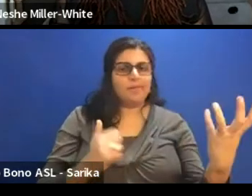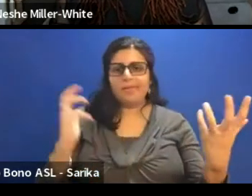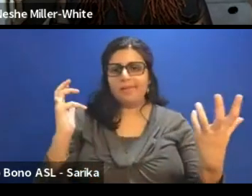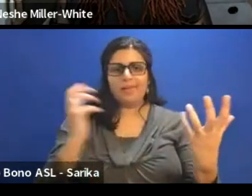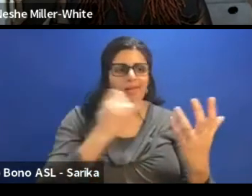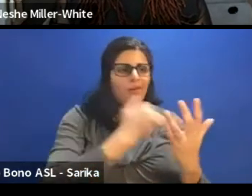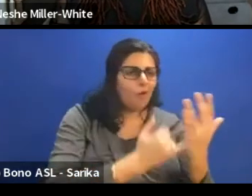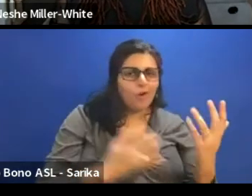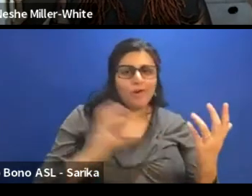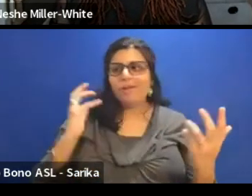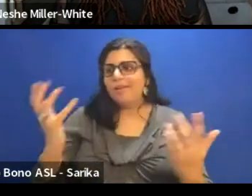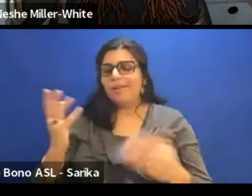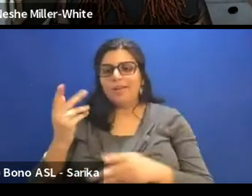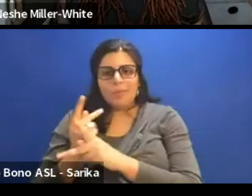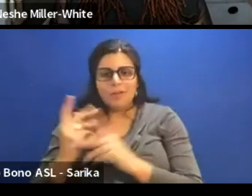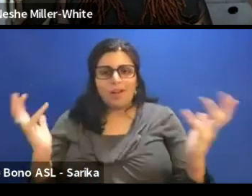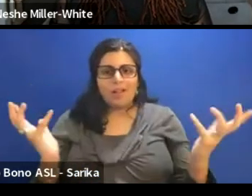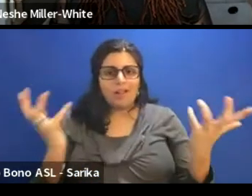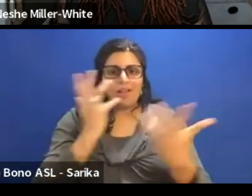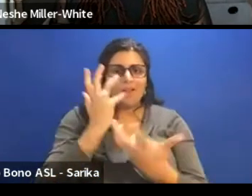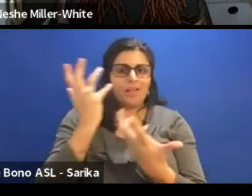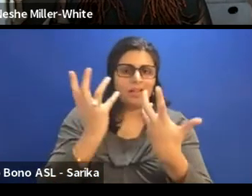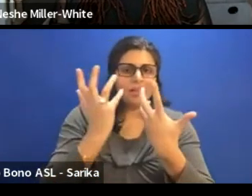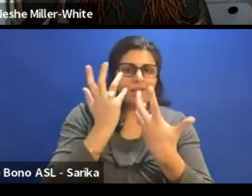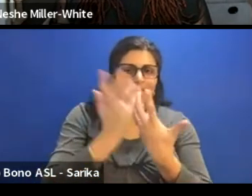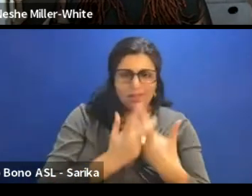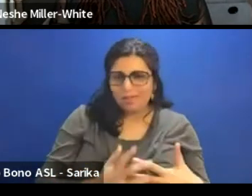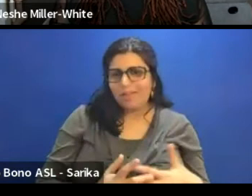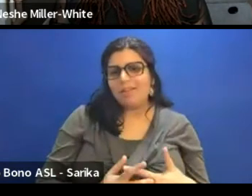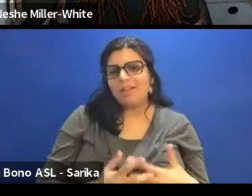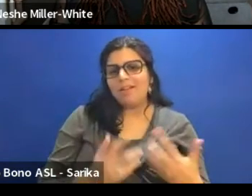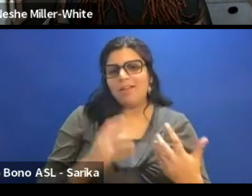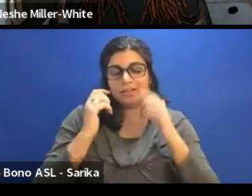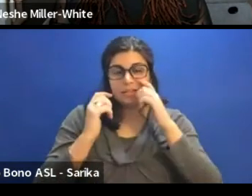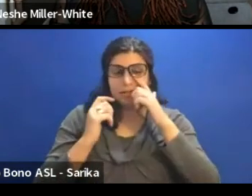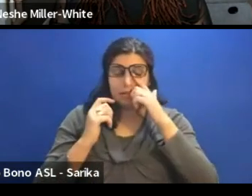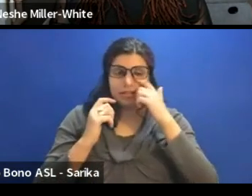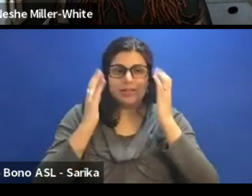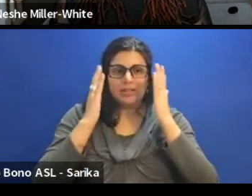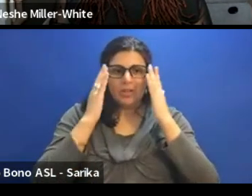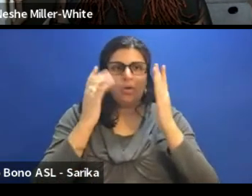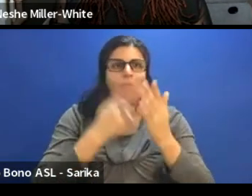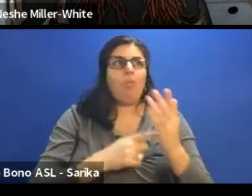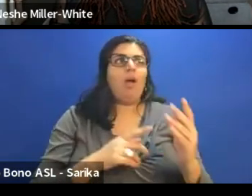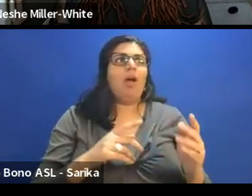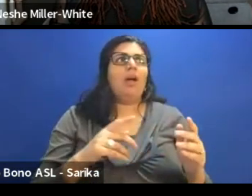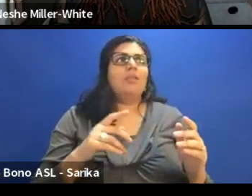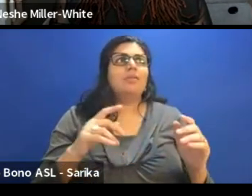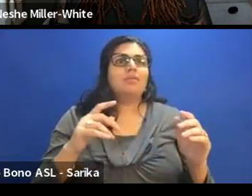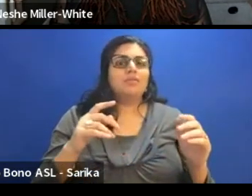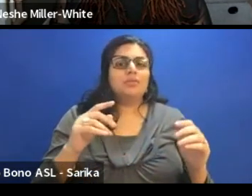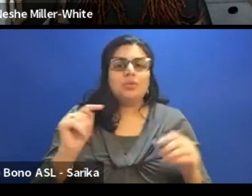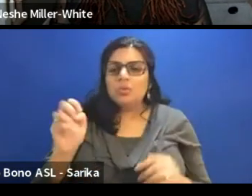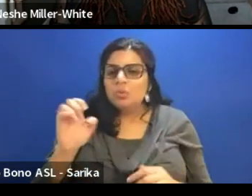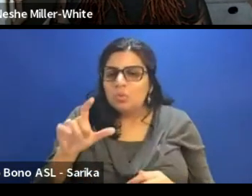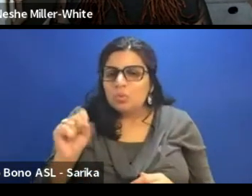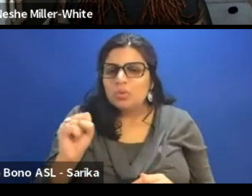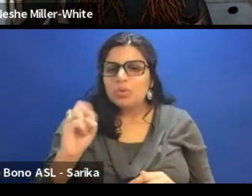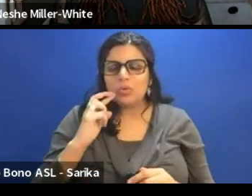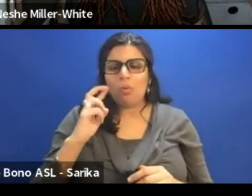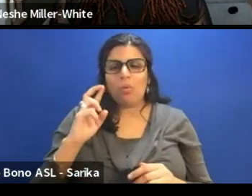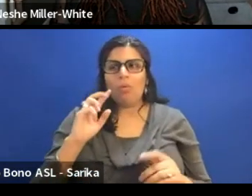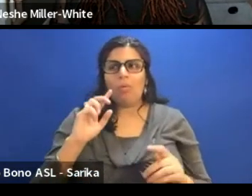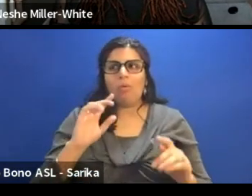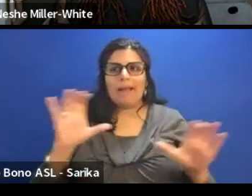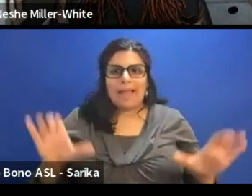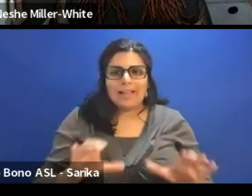love to hear about what kind of practical tools or action steps you help people with achieving that kind of